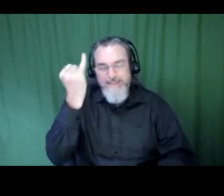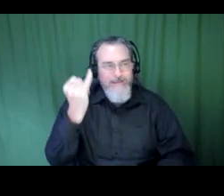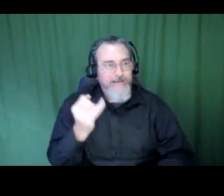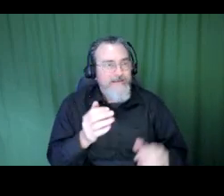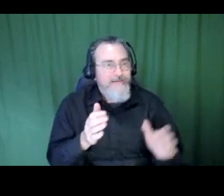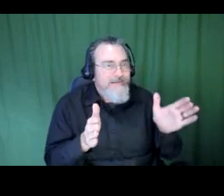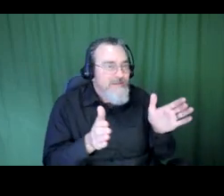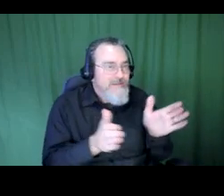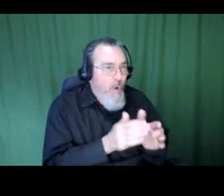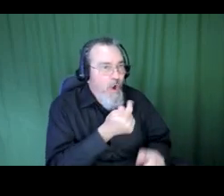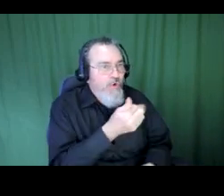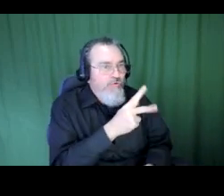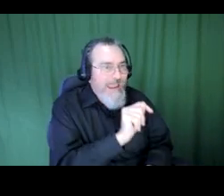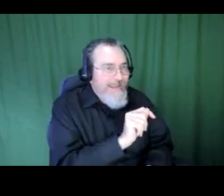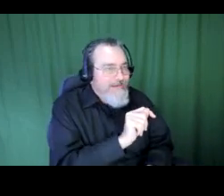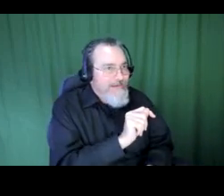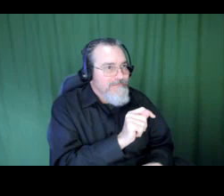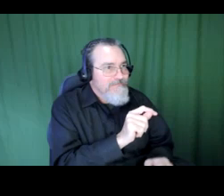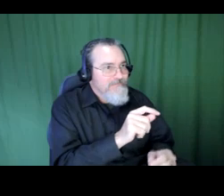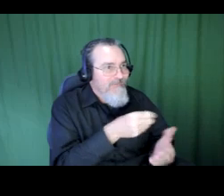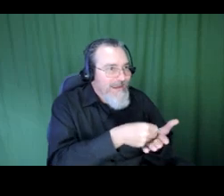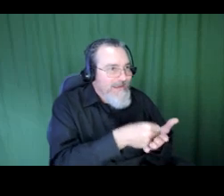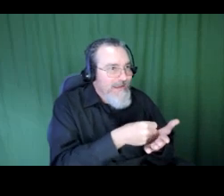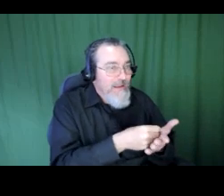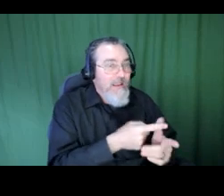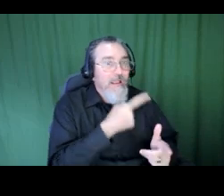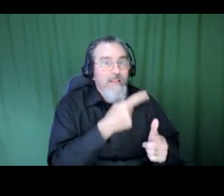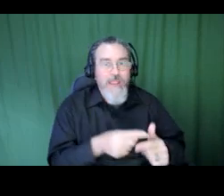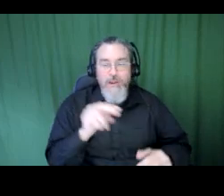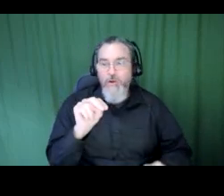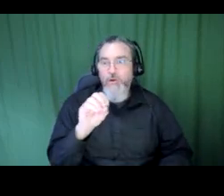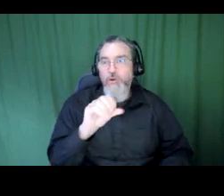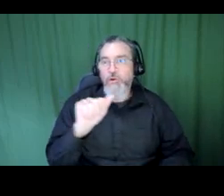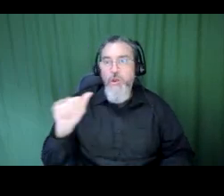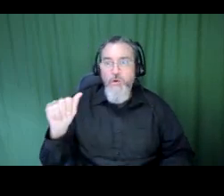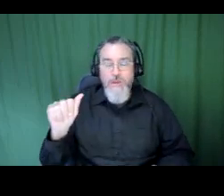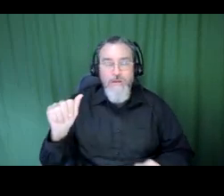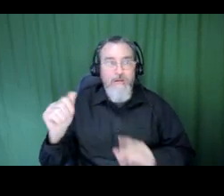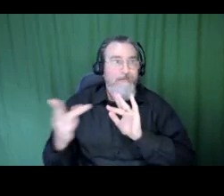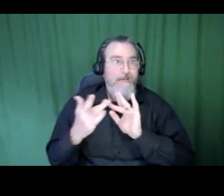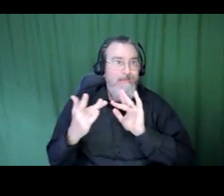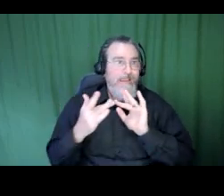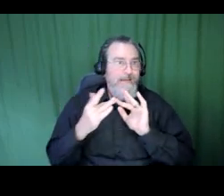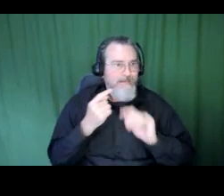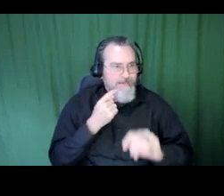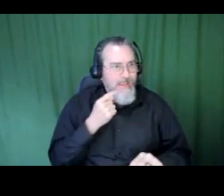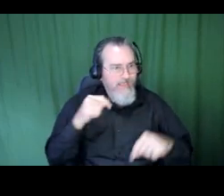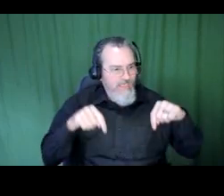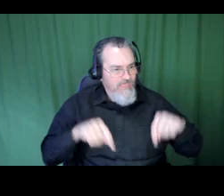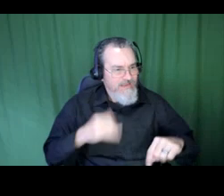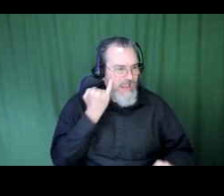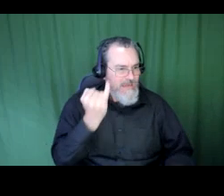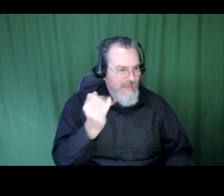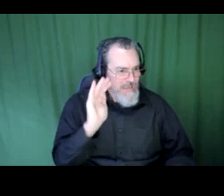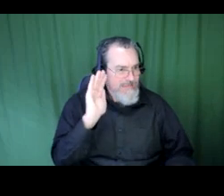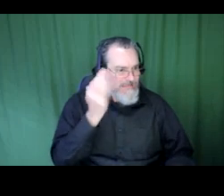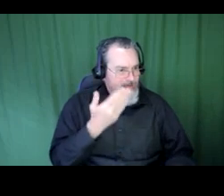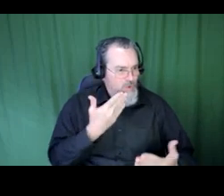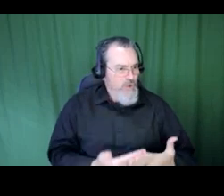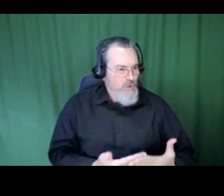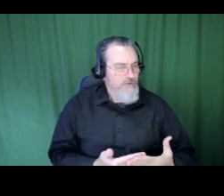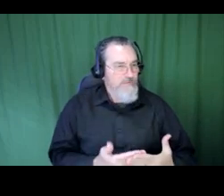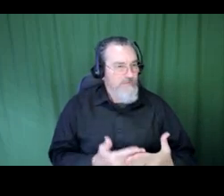grants until NOAA reached back out to us and let us know that this idea seems sound and they were interested in